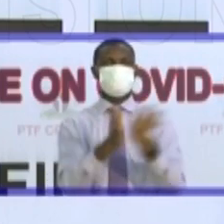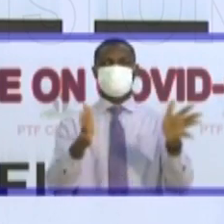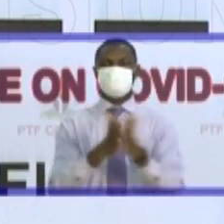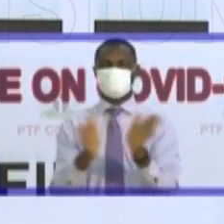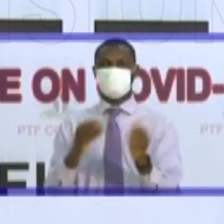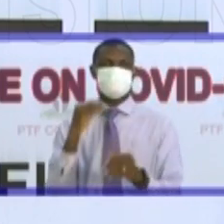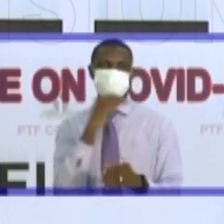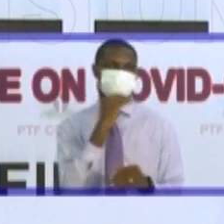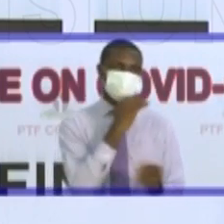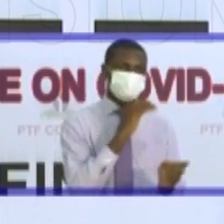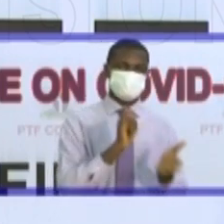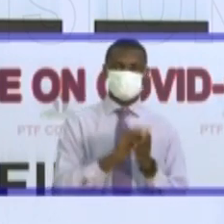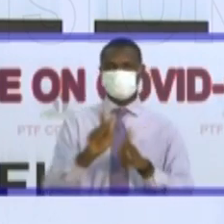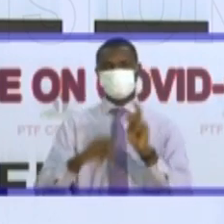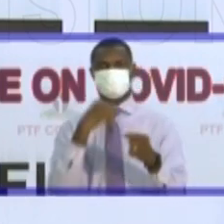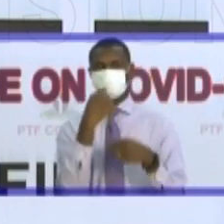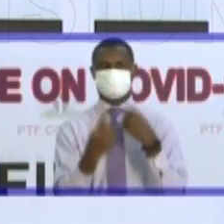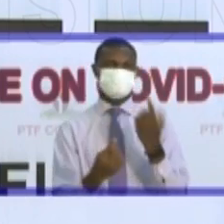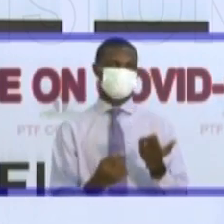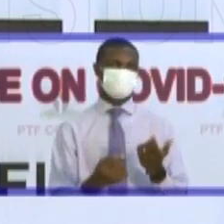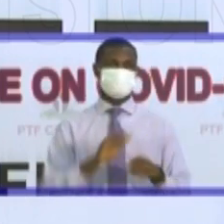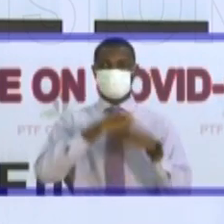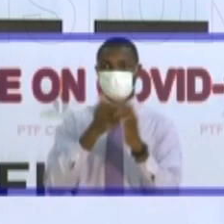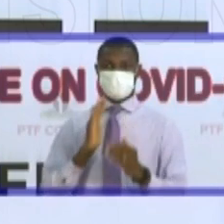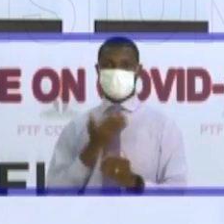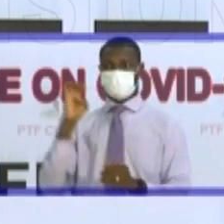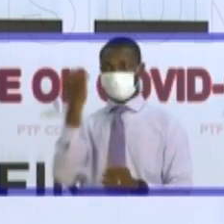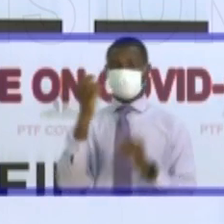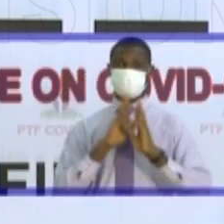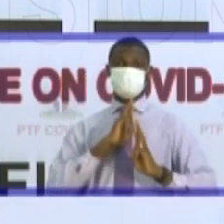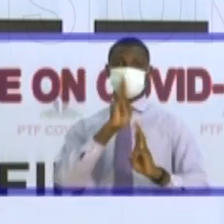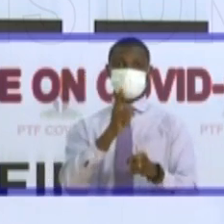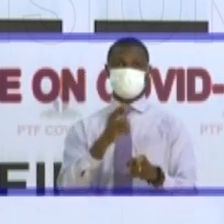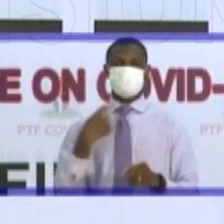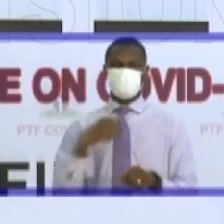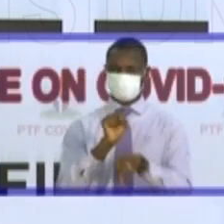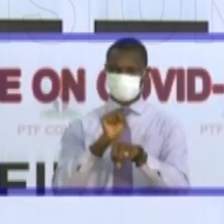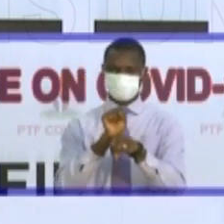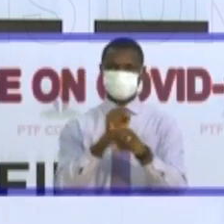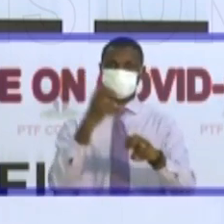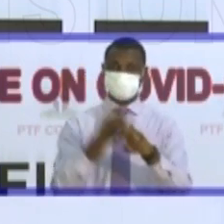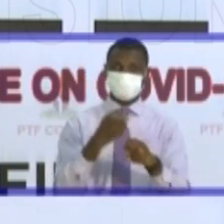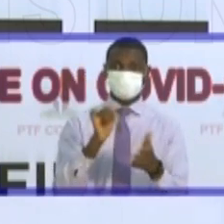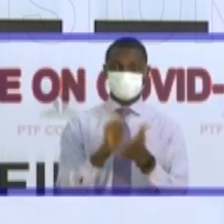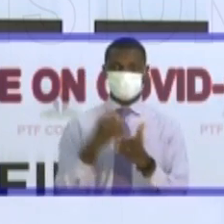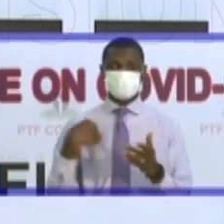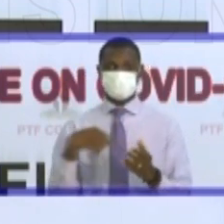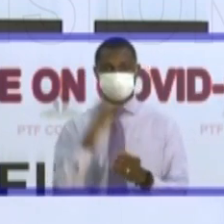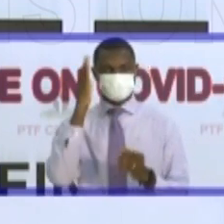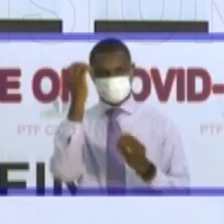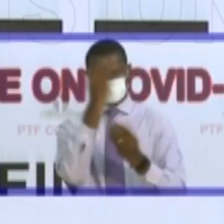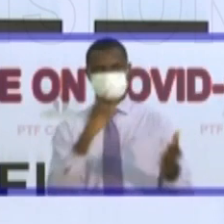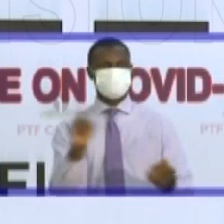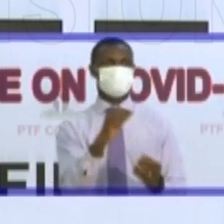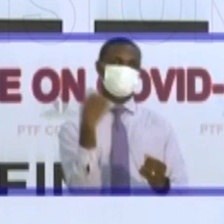clear, all formal statements on the emergency response are made through this daily press conference or through